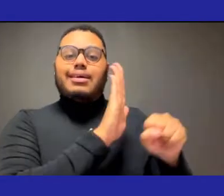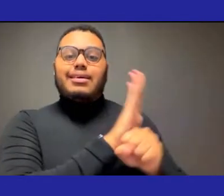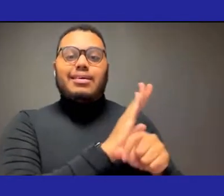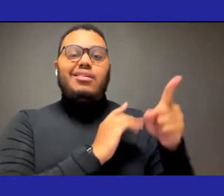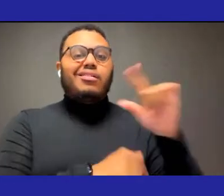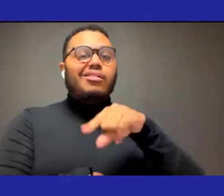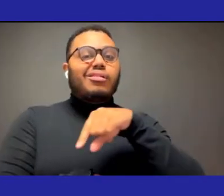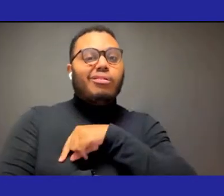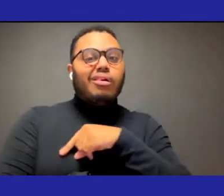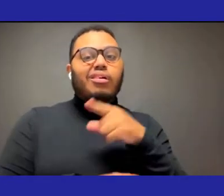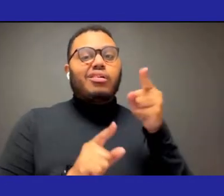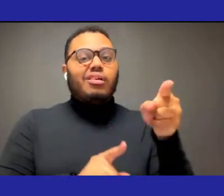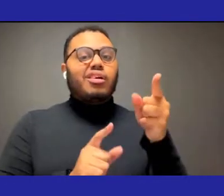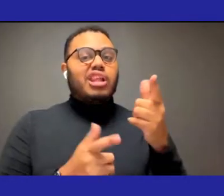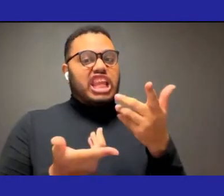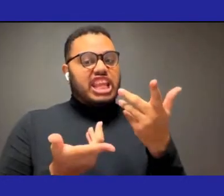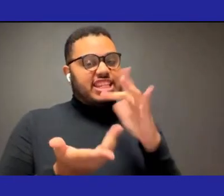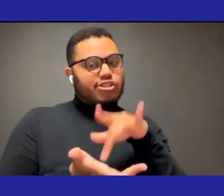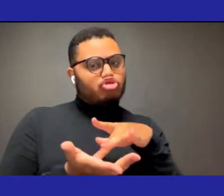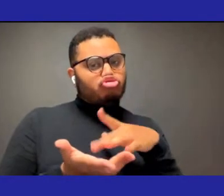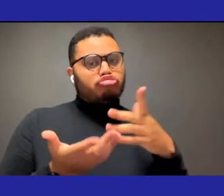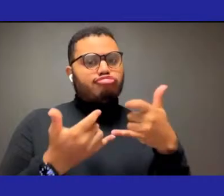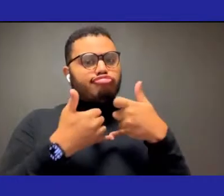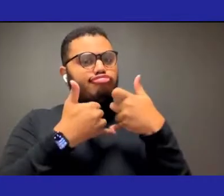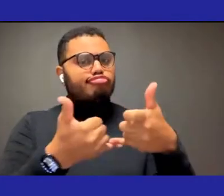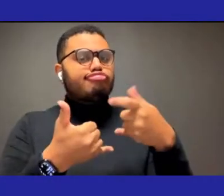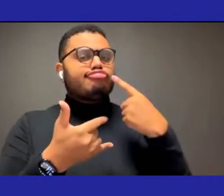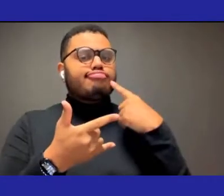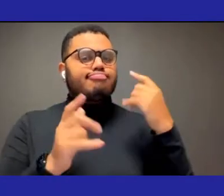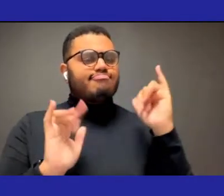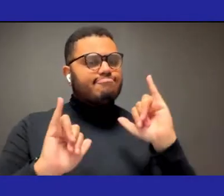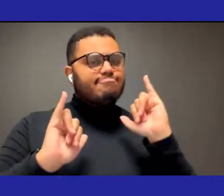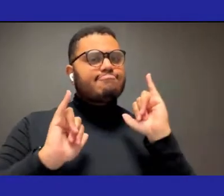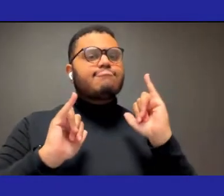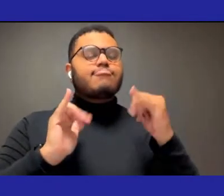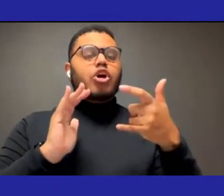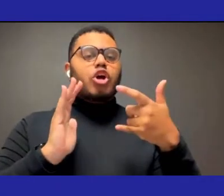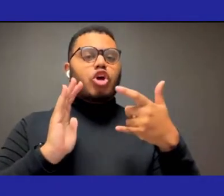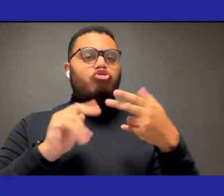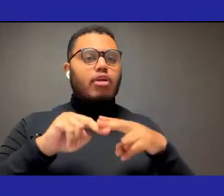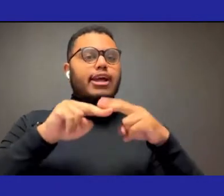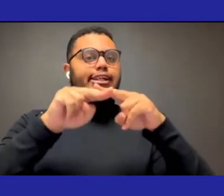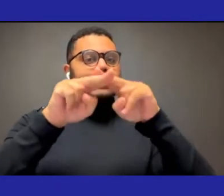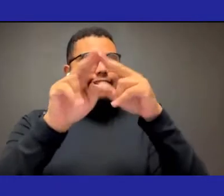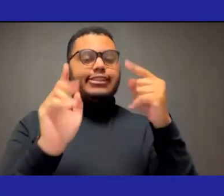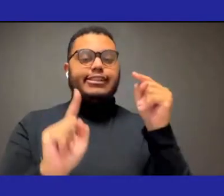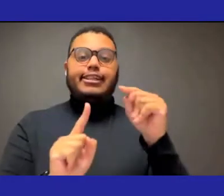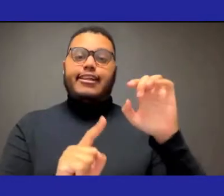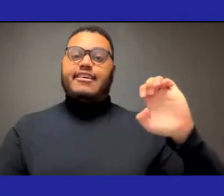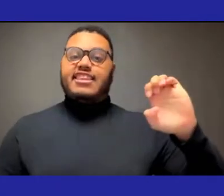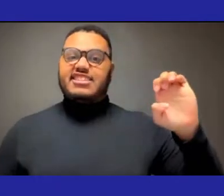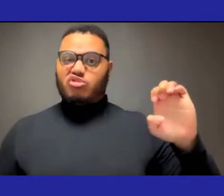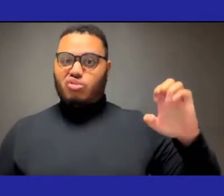Award recognizing the rise in membership in the Essential Plan across the state.